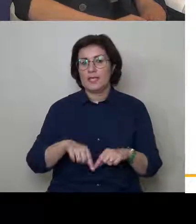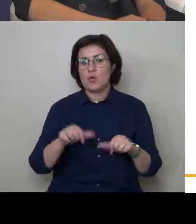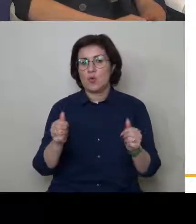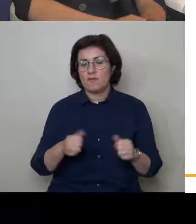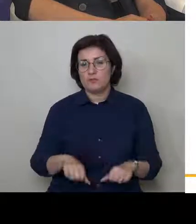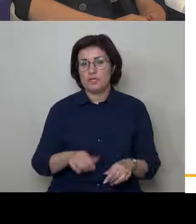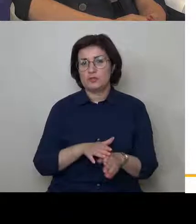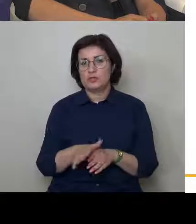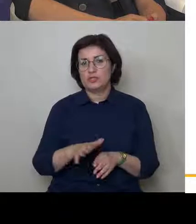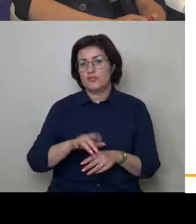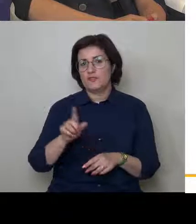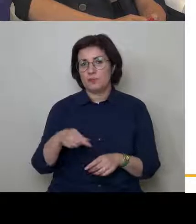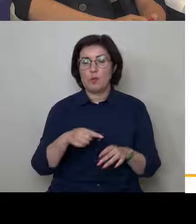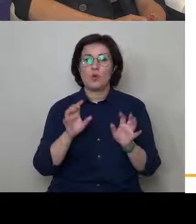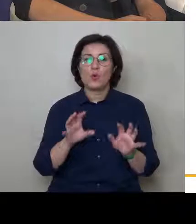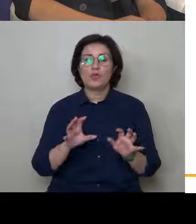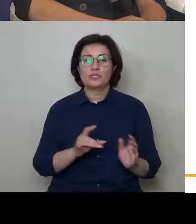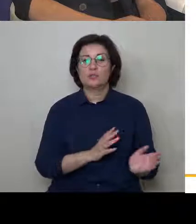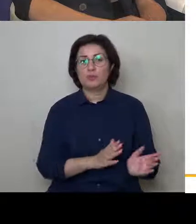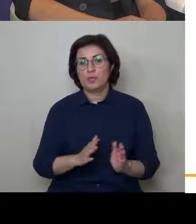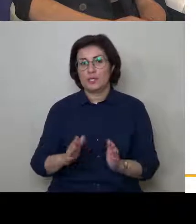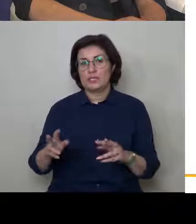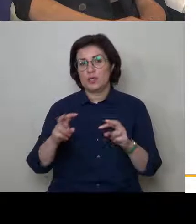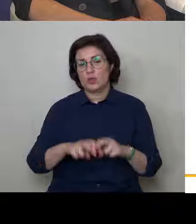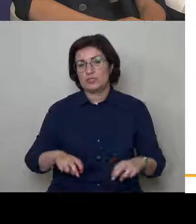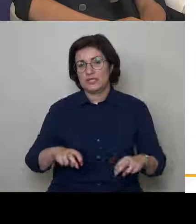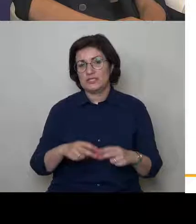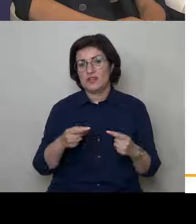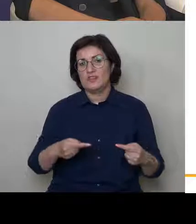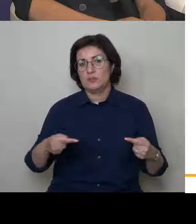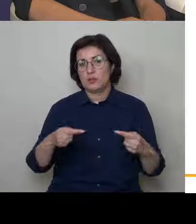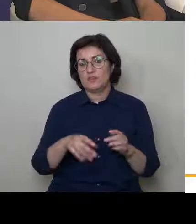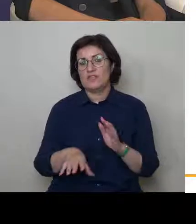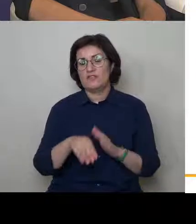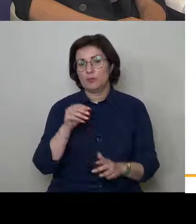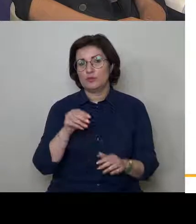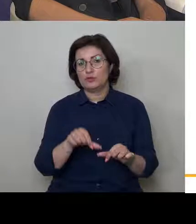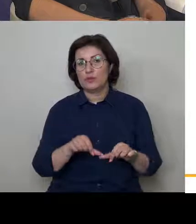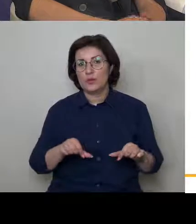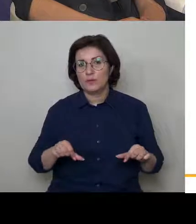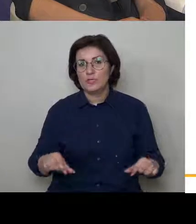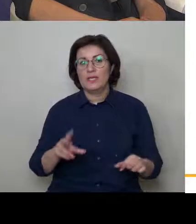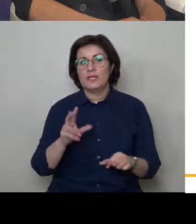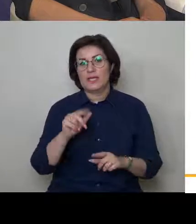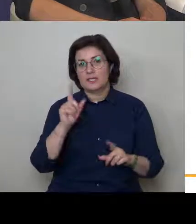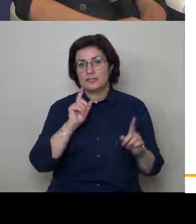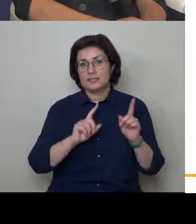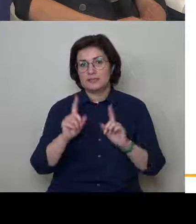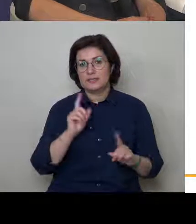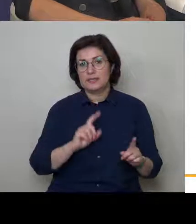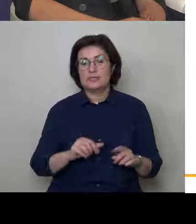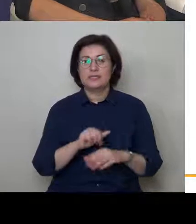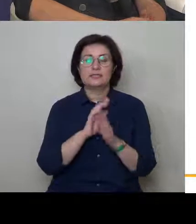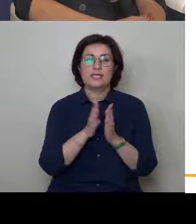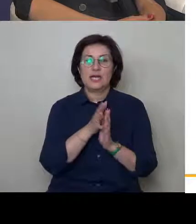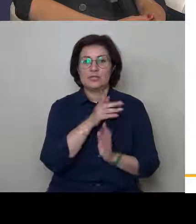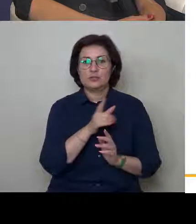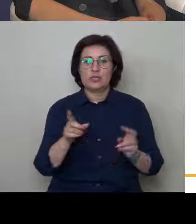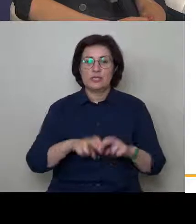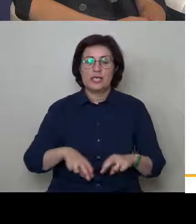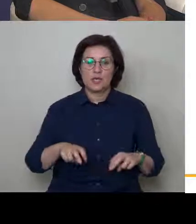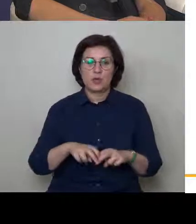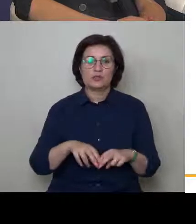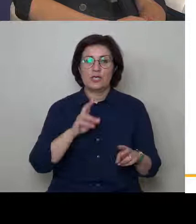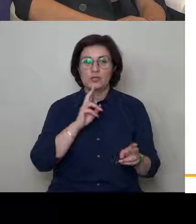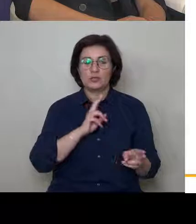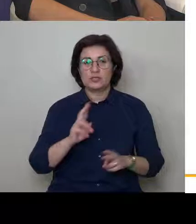A complaint which complies with the code and the procedure should be discussed by the election commission at its meeting, and